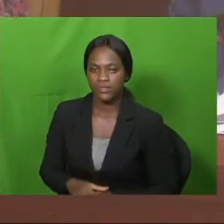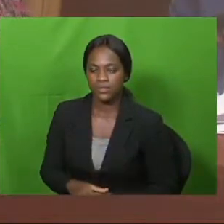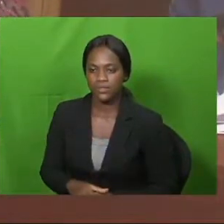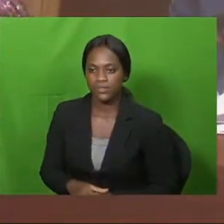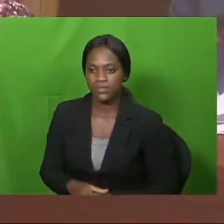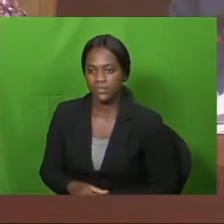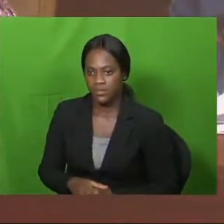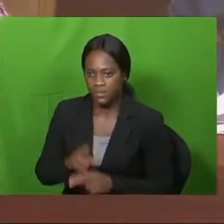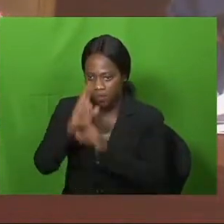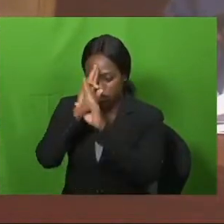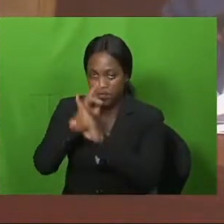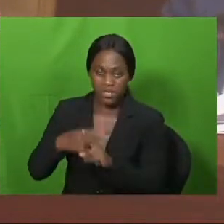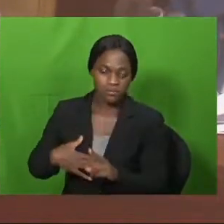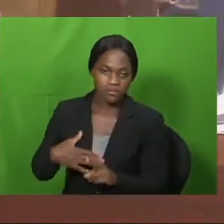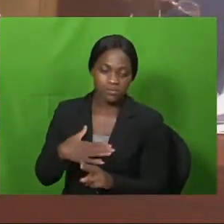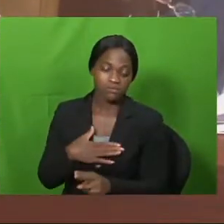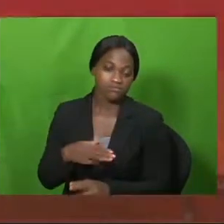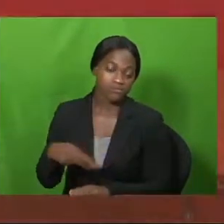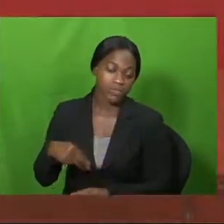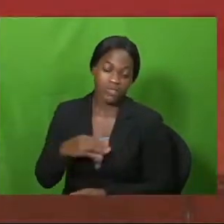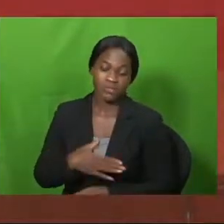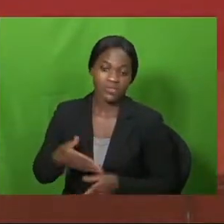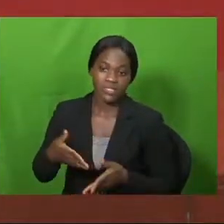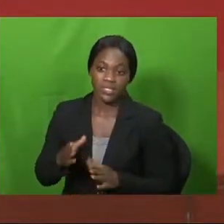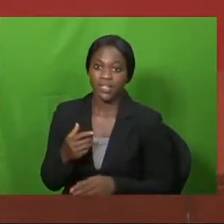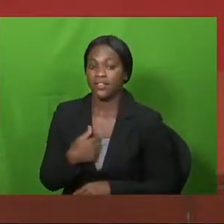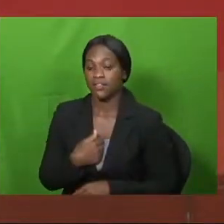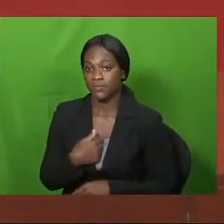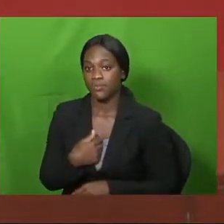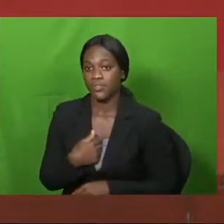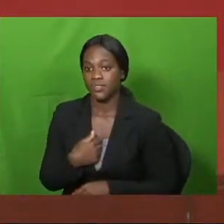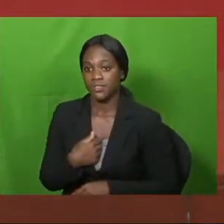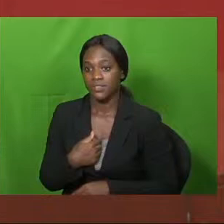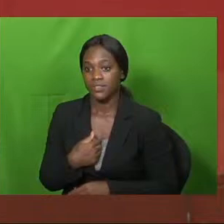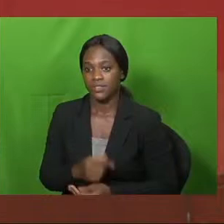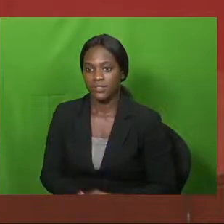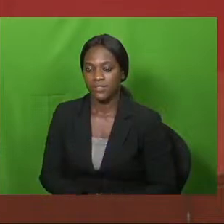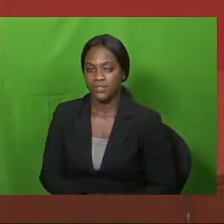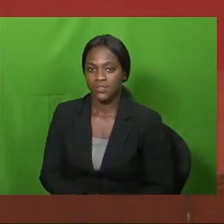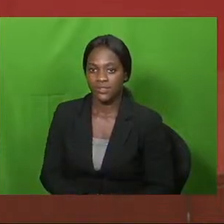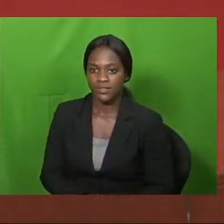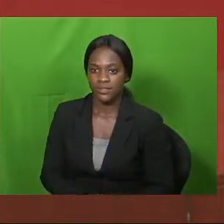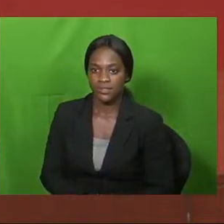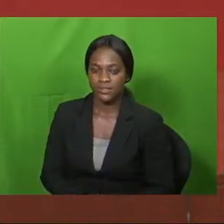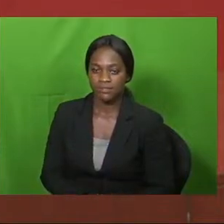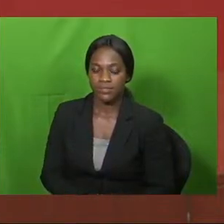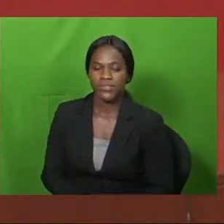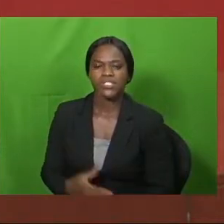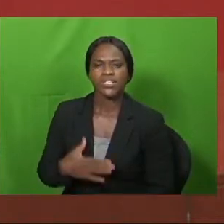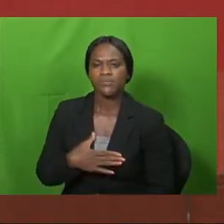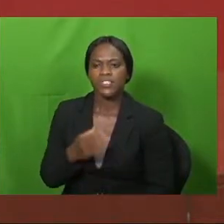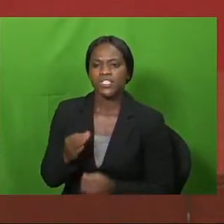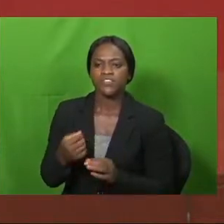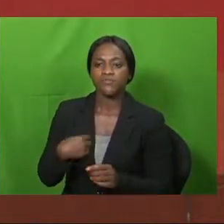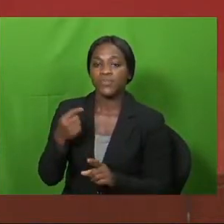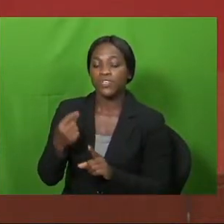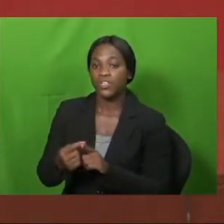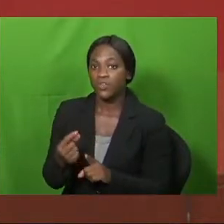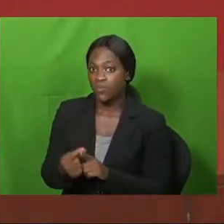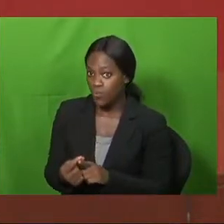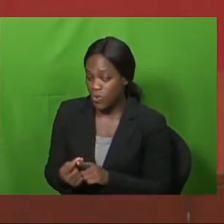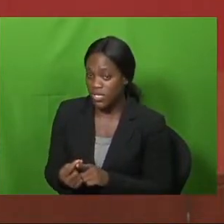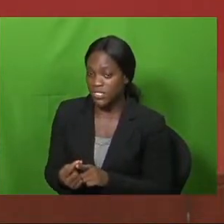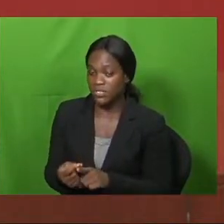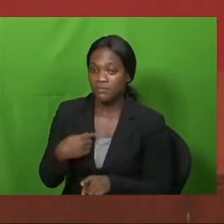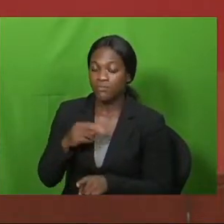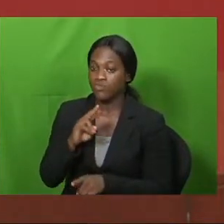Honorable members, please allow me, please. Mr. Speaker, if the word audacity offends our colleagues on